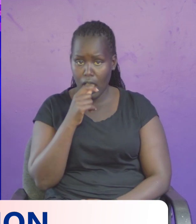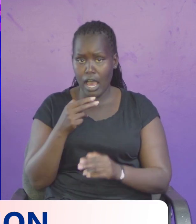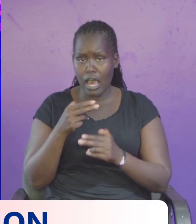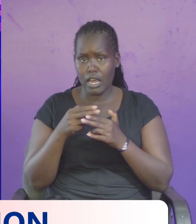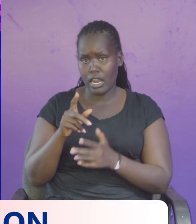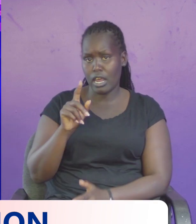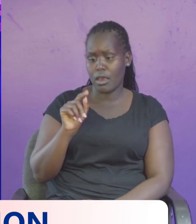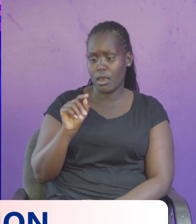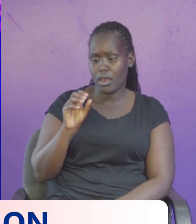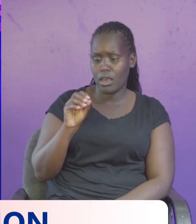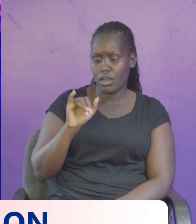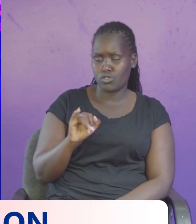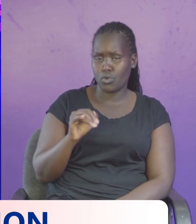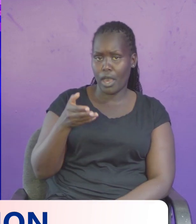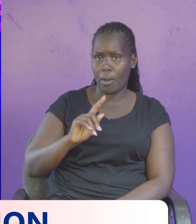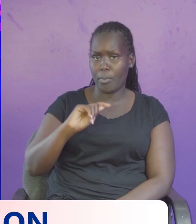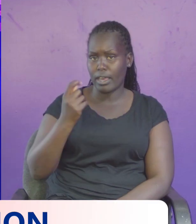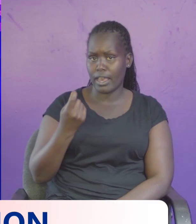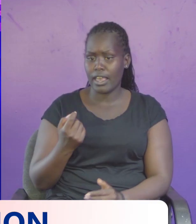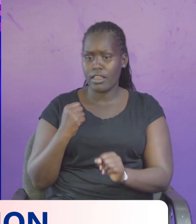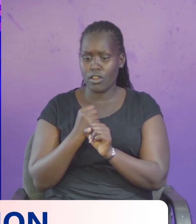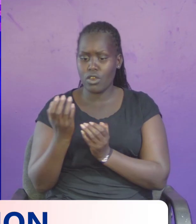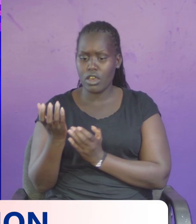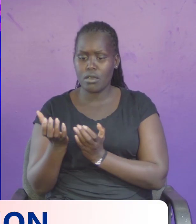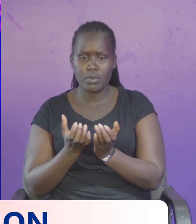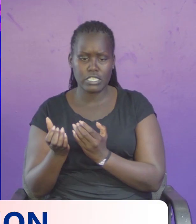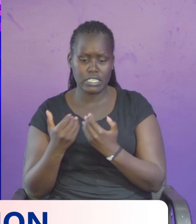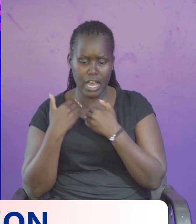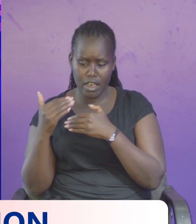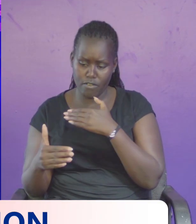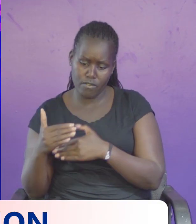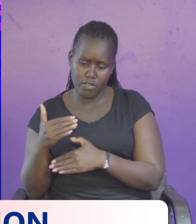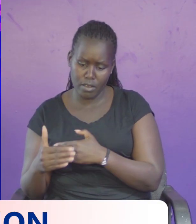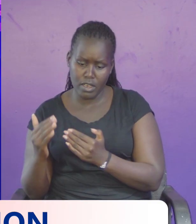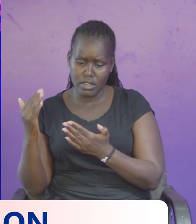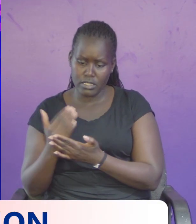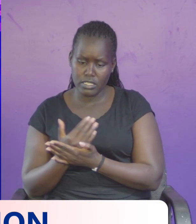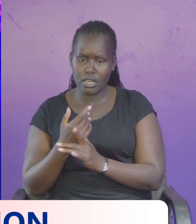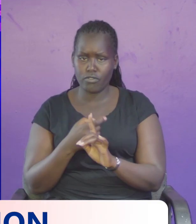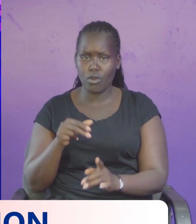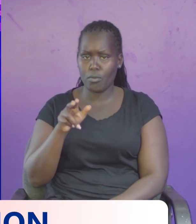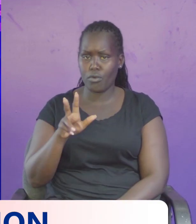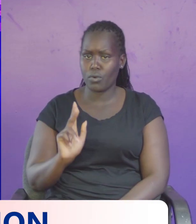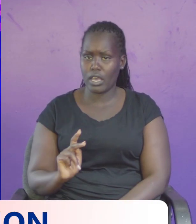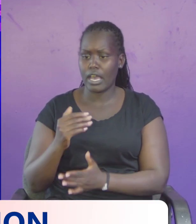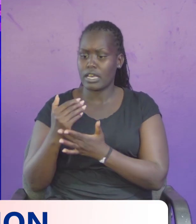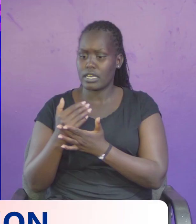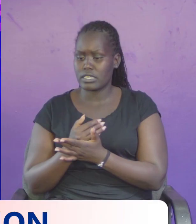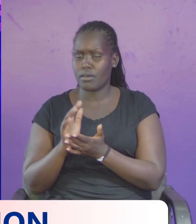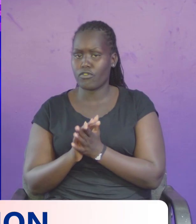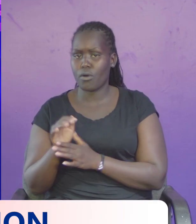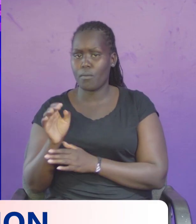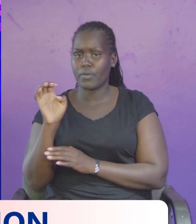business there and we buy from them. I told you that I have neighbors, some from the UK, some from Ethiopia. Yes. And